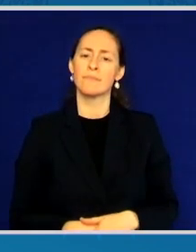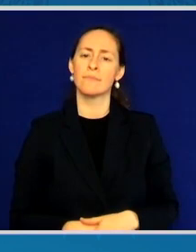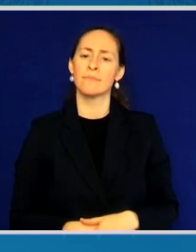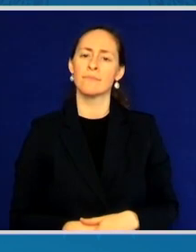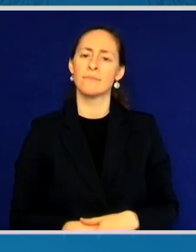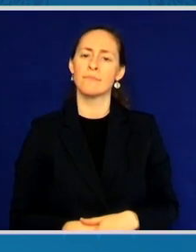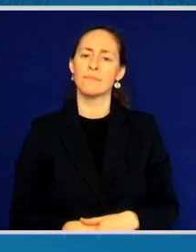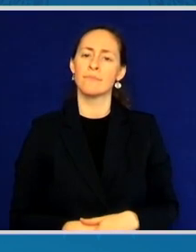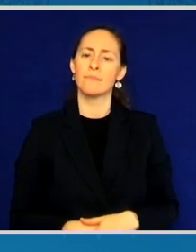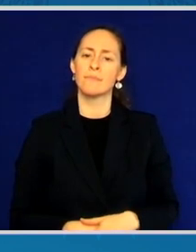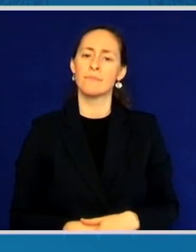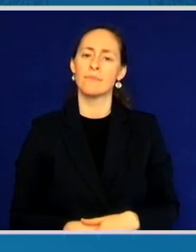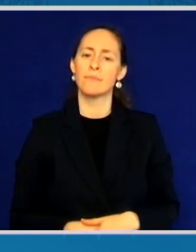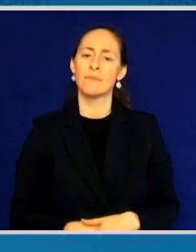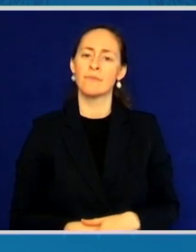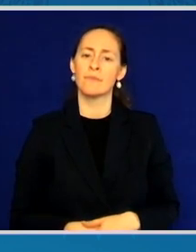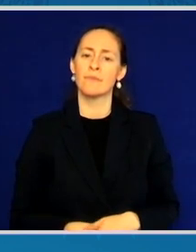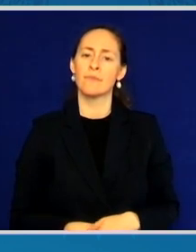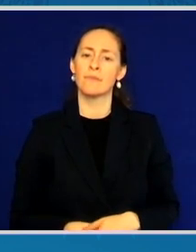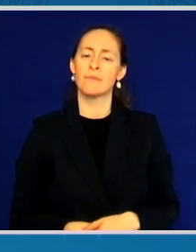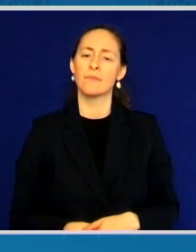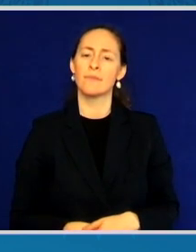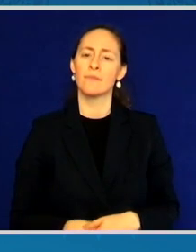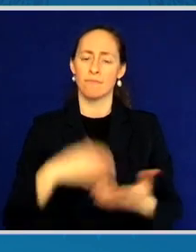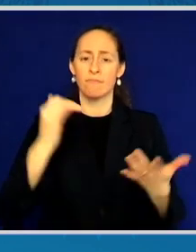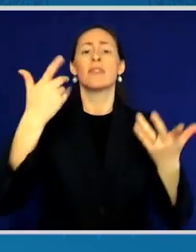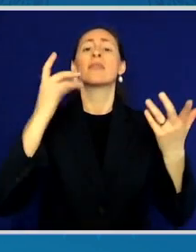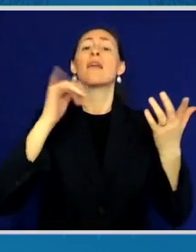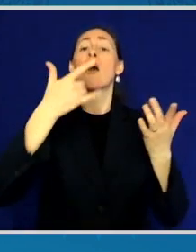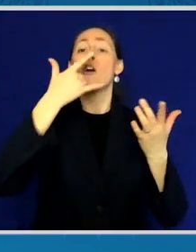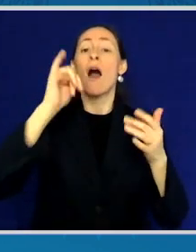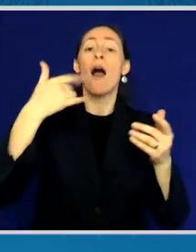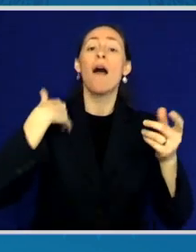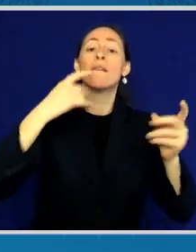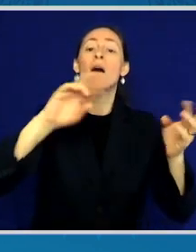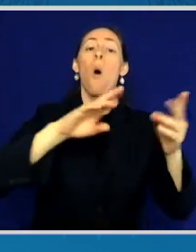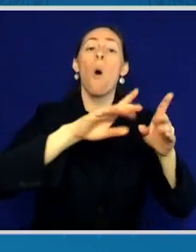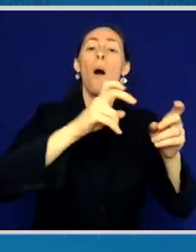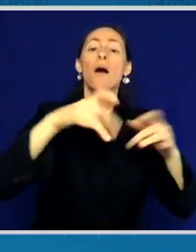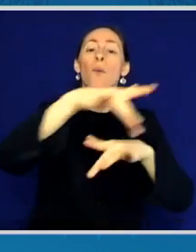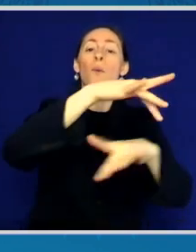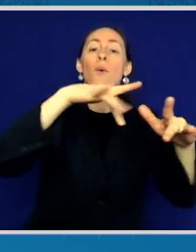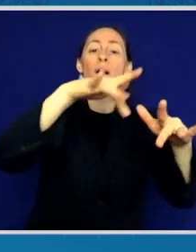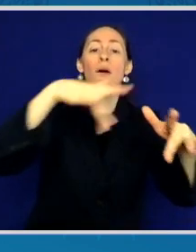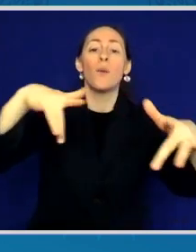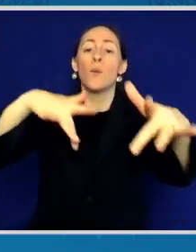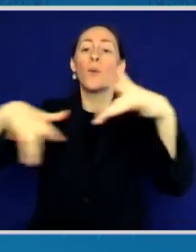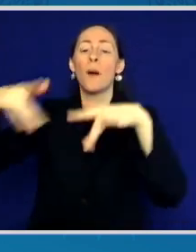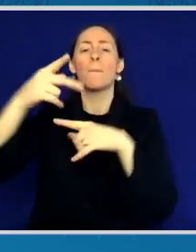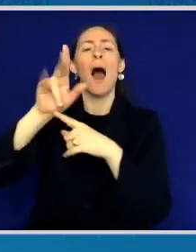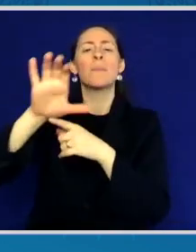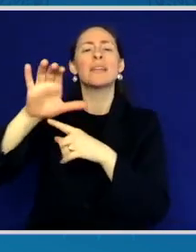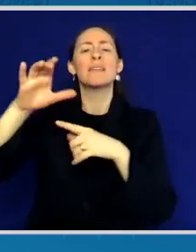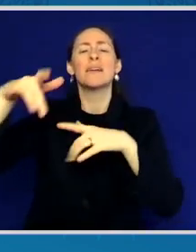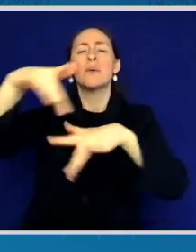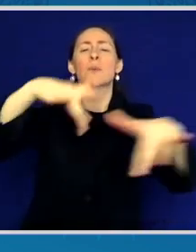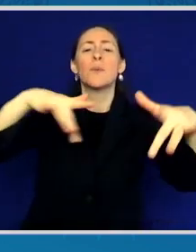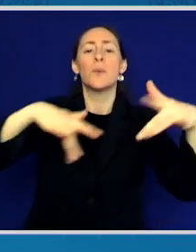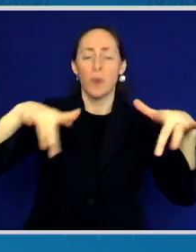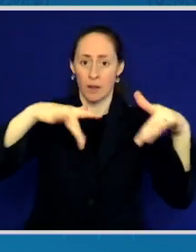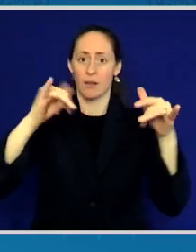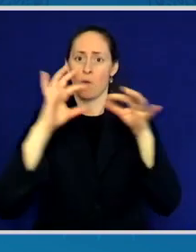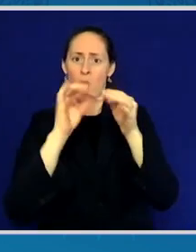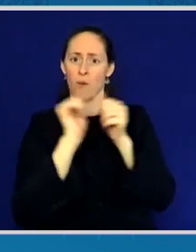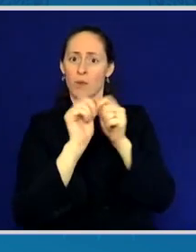of the public space that's right outside our private properties to the transit. And that's really,